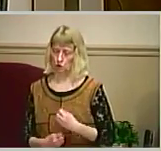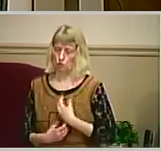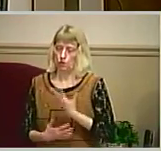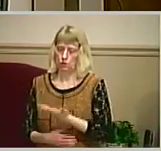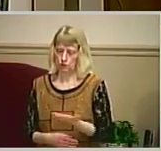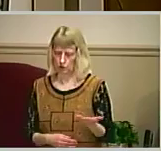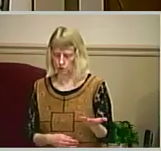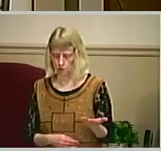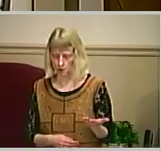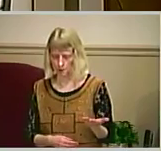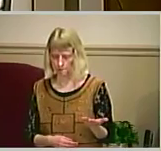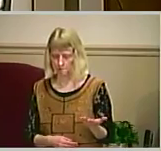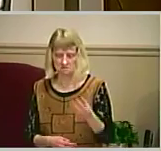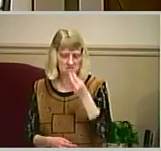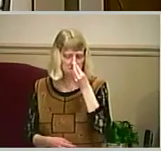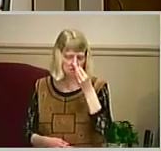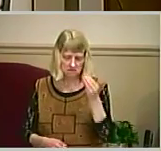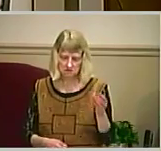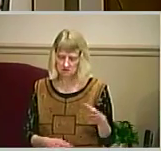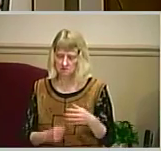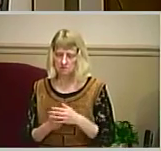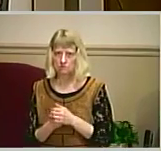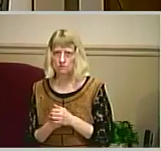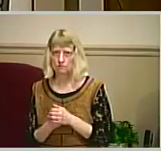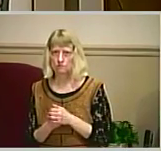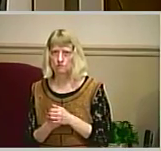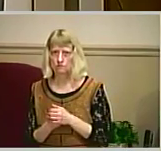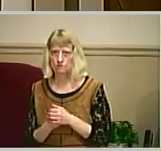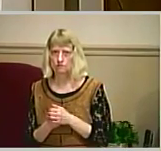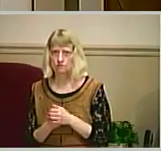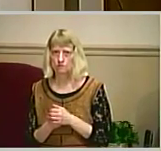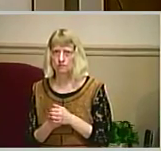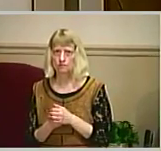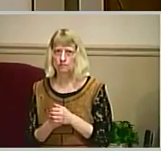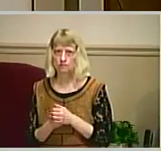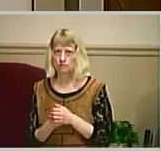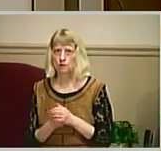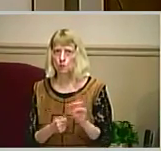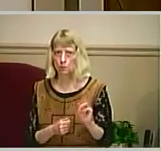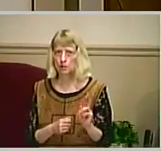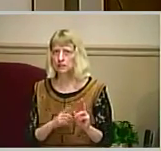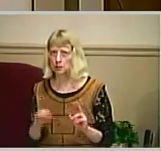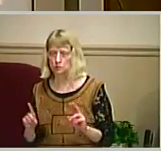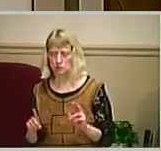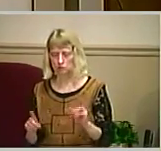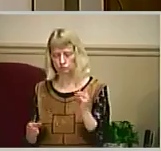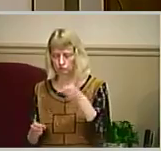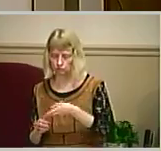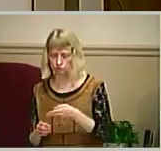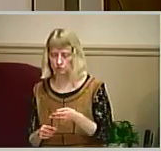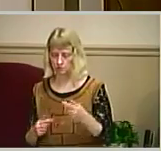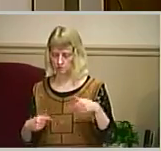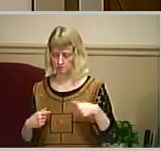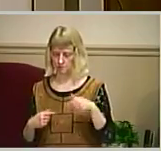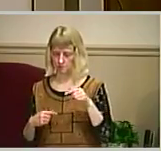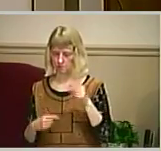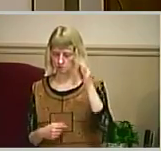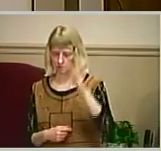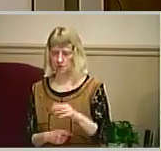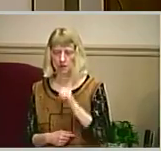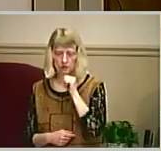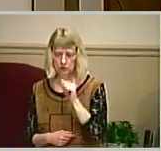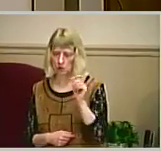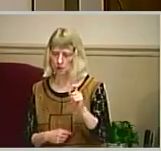you. I don't care what party you are. This preacher does not need to